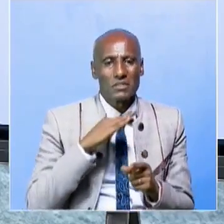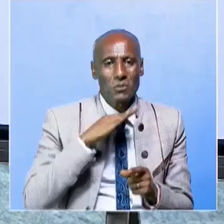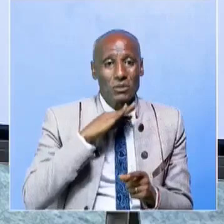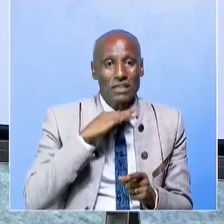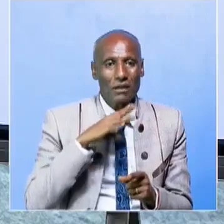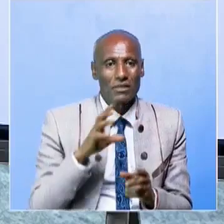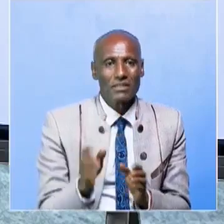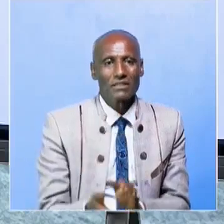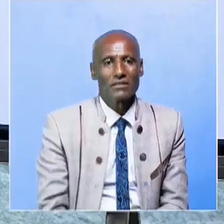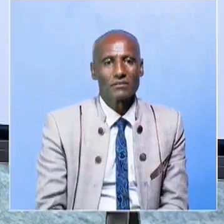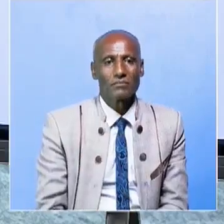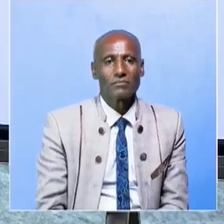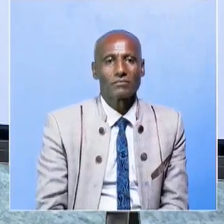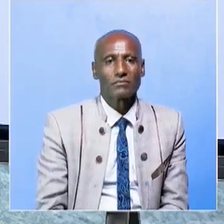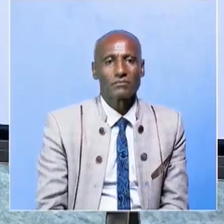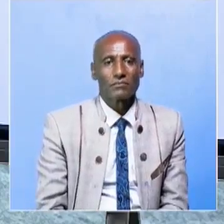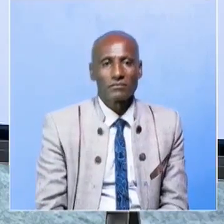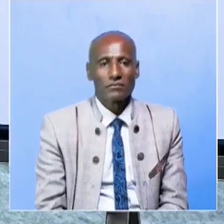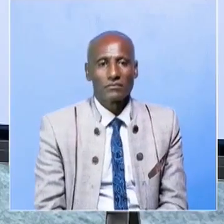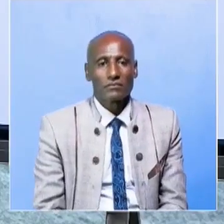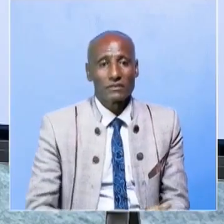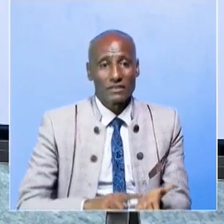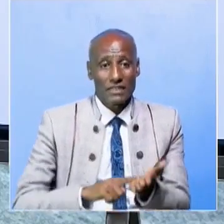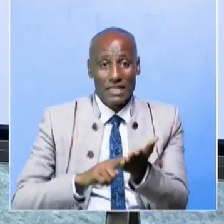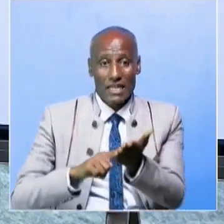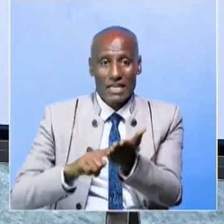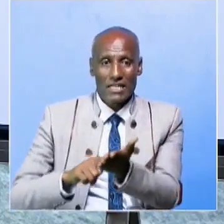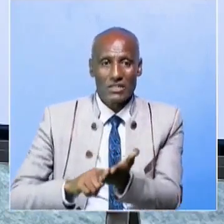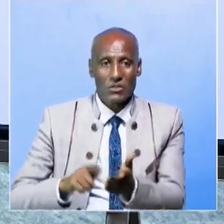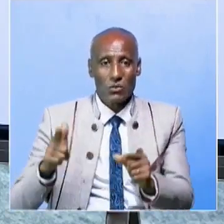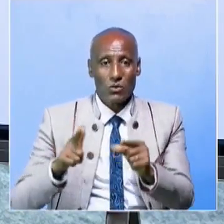contaminated, right? So this word